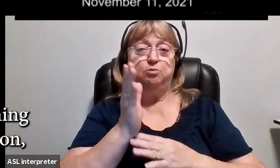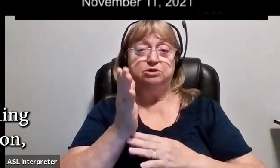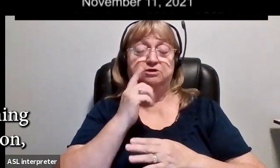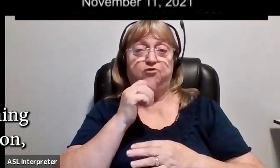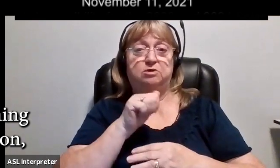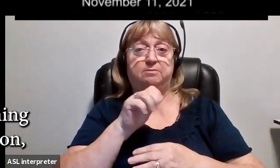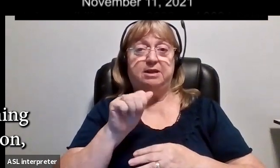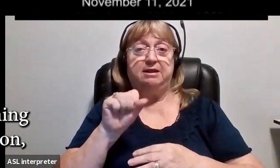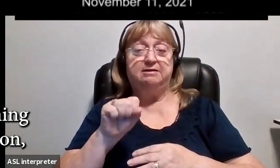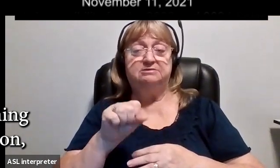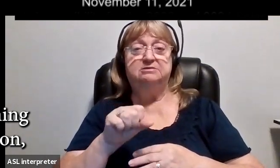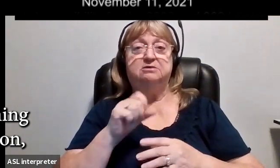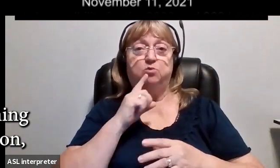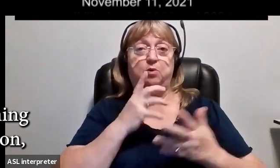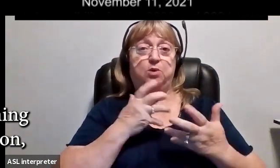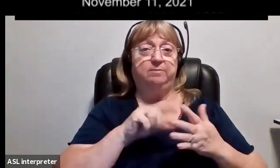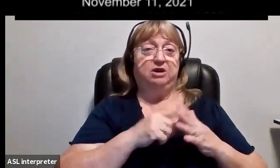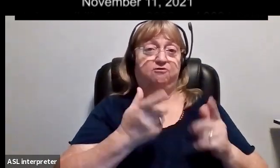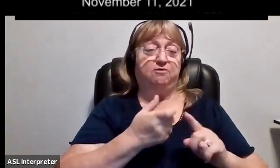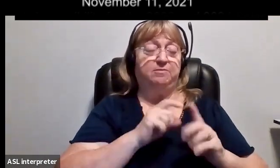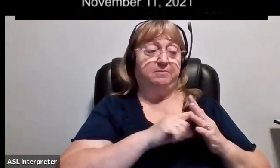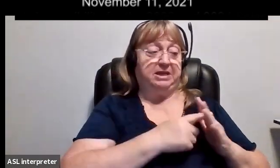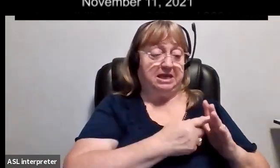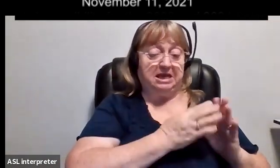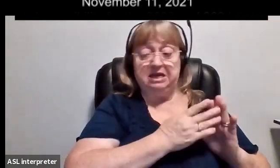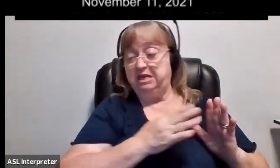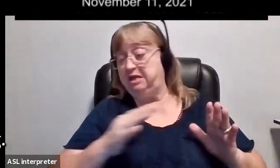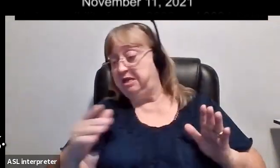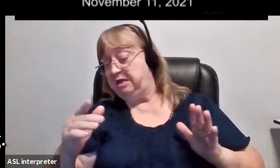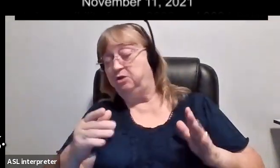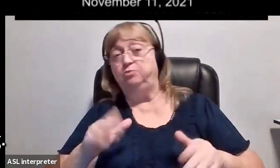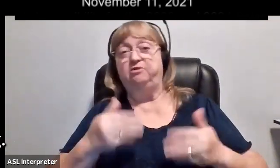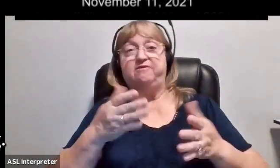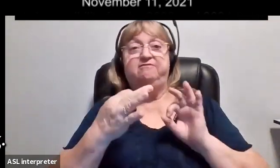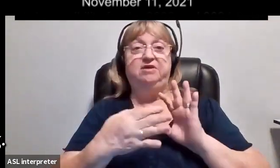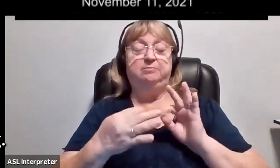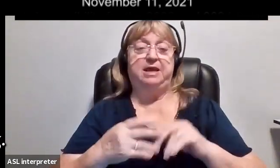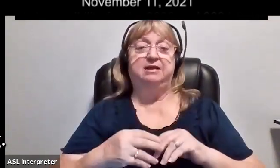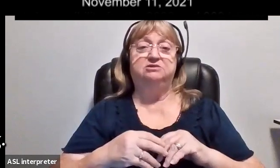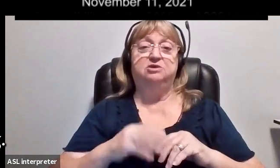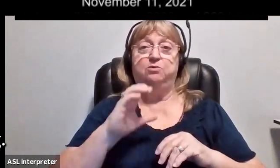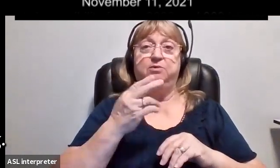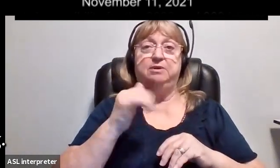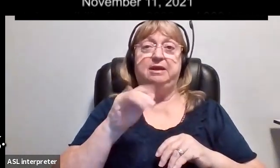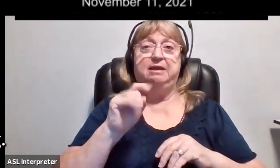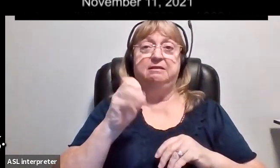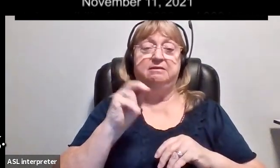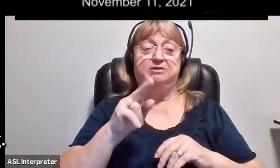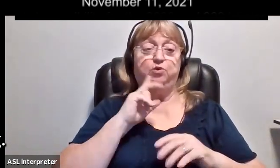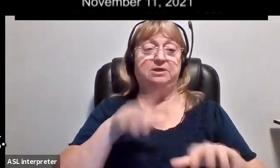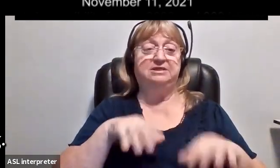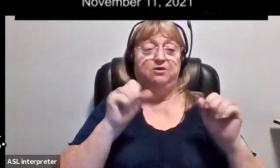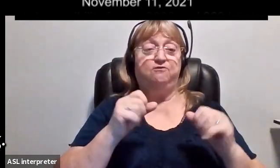to be here from the beginning of your creation of your presentation to provide you feedback. So Caitlin, you can take